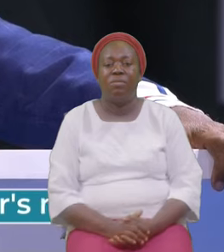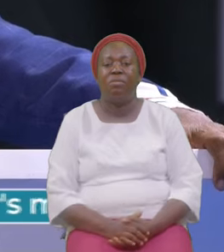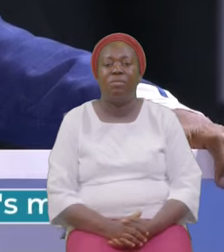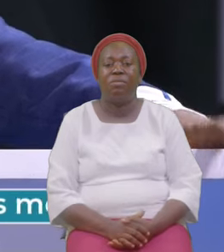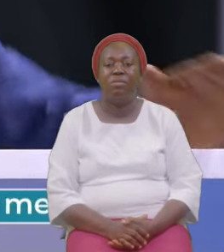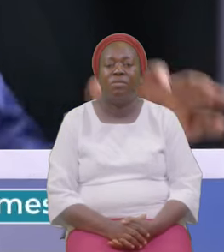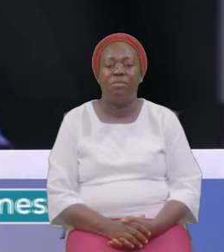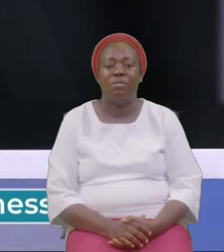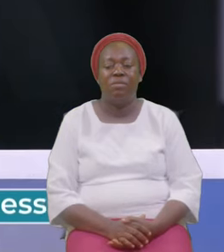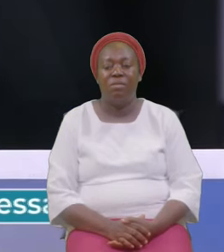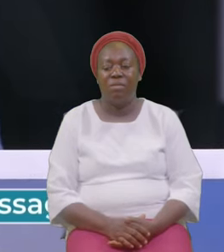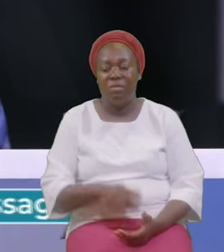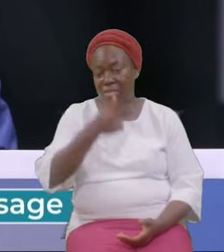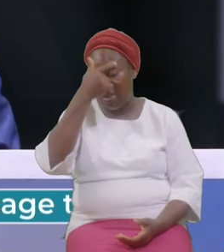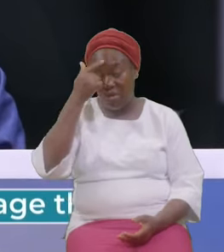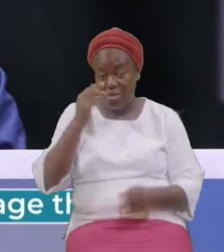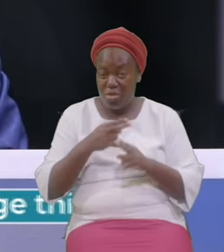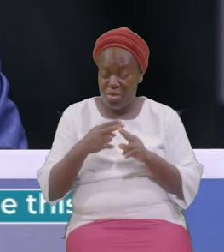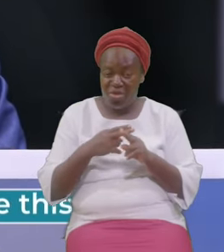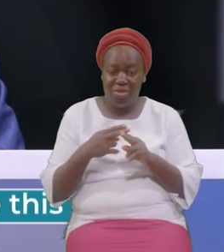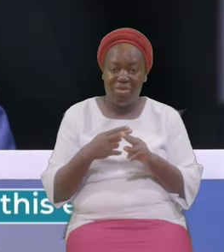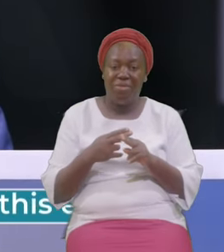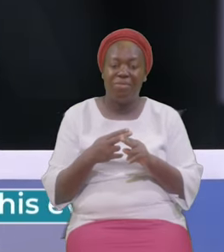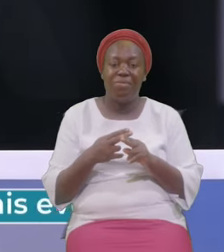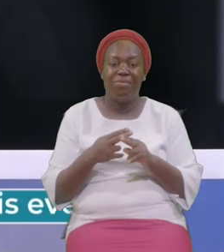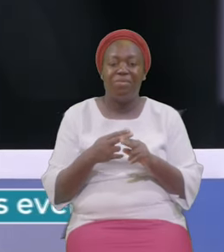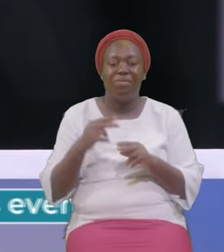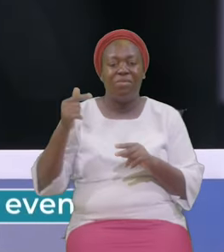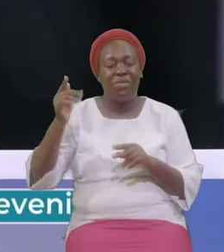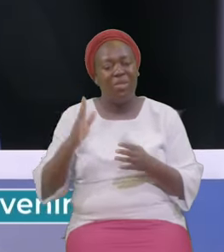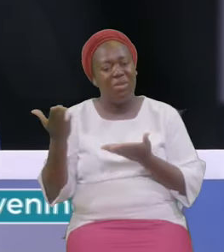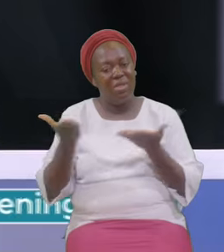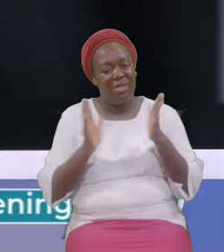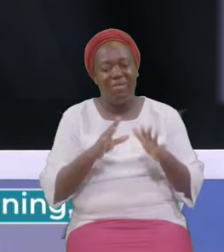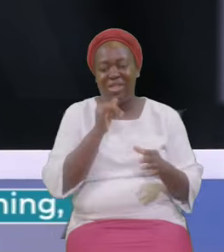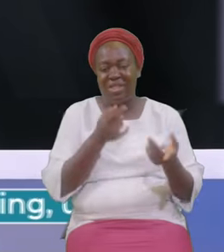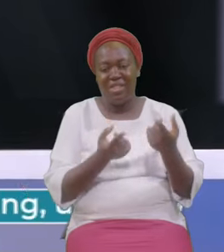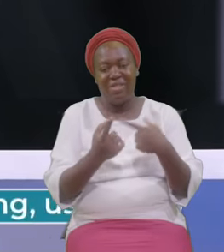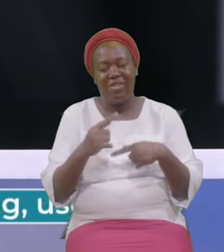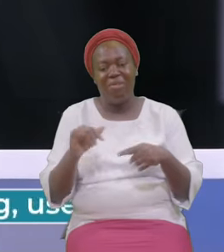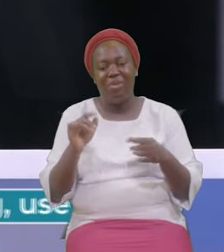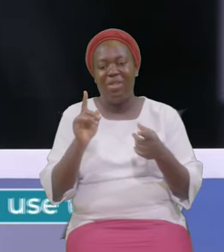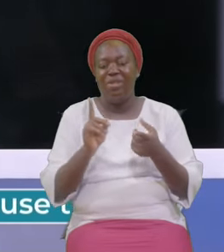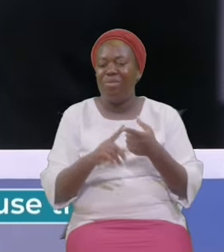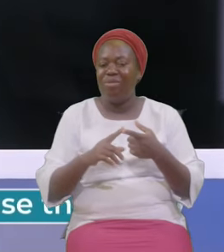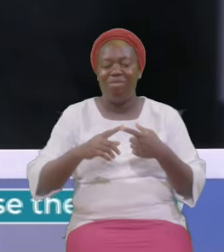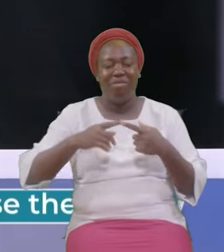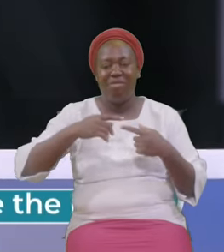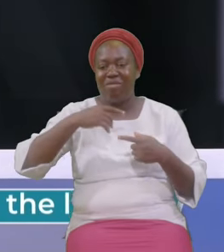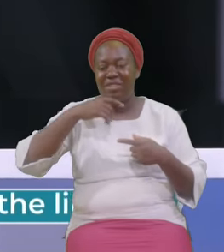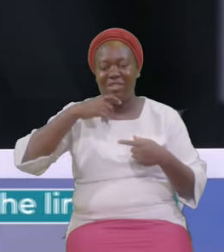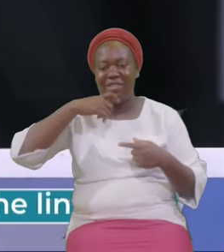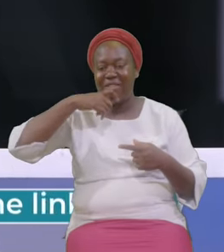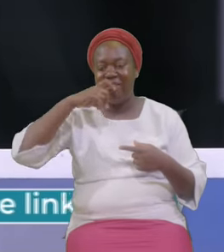Because very soon, God's servant is coming to decree God's miracle upon your